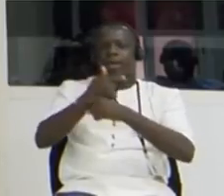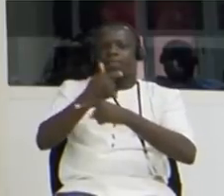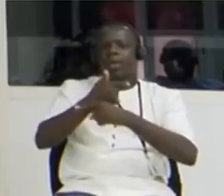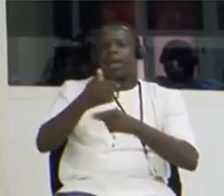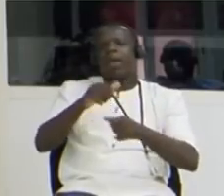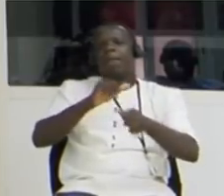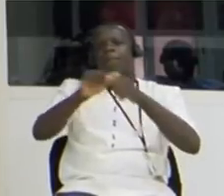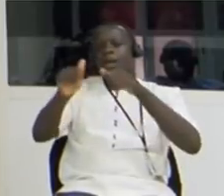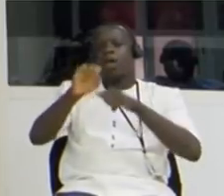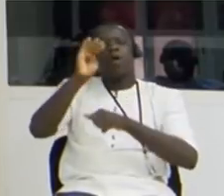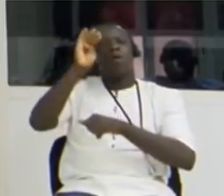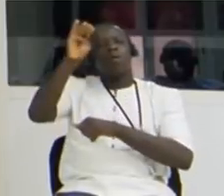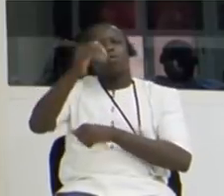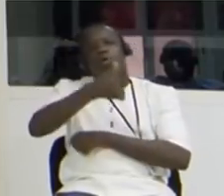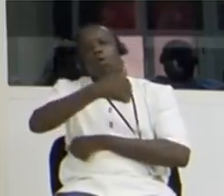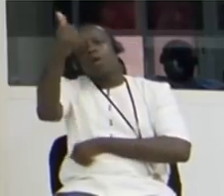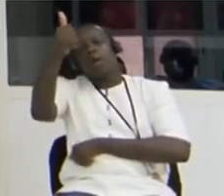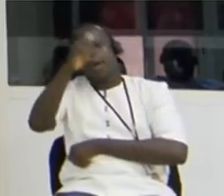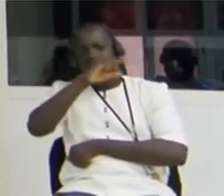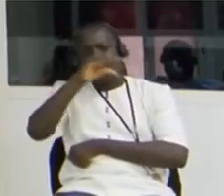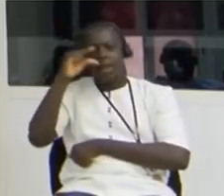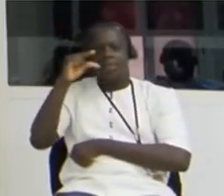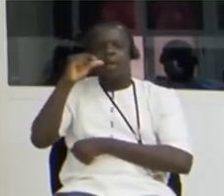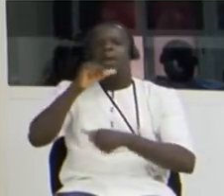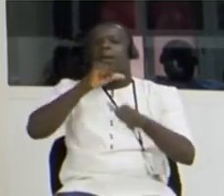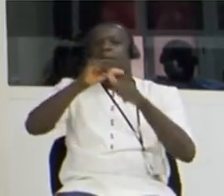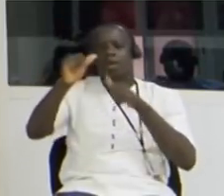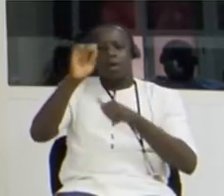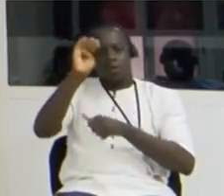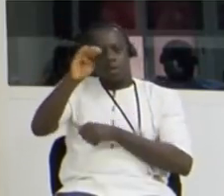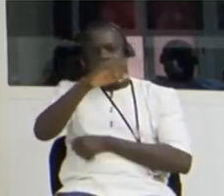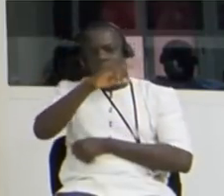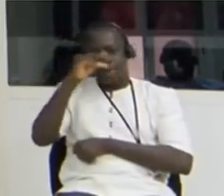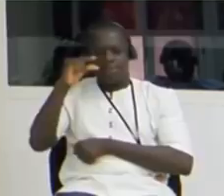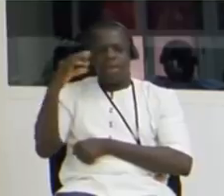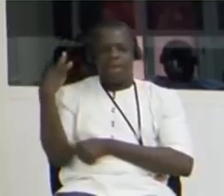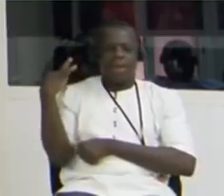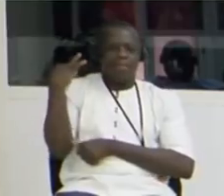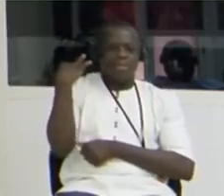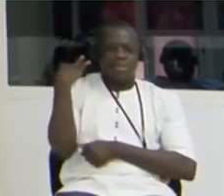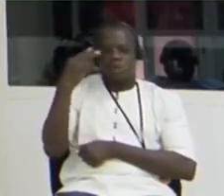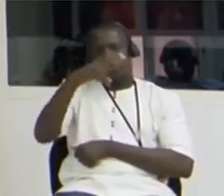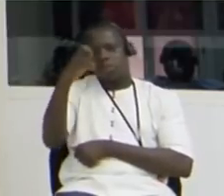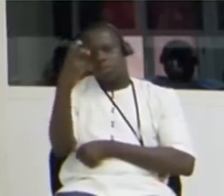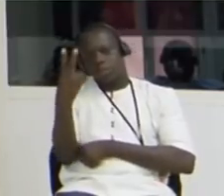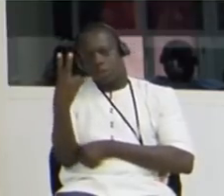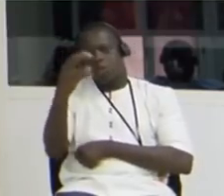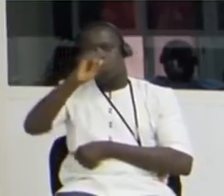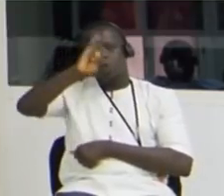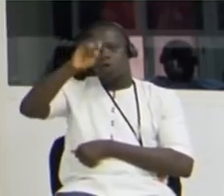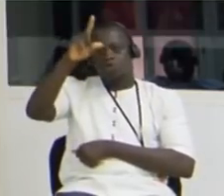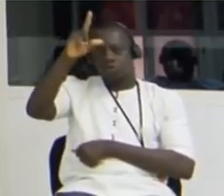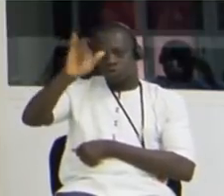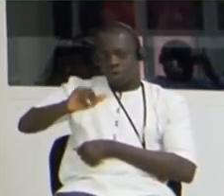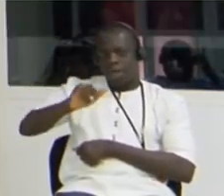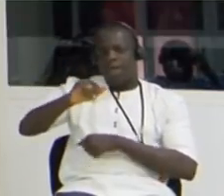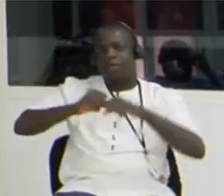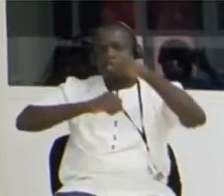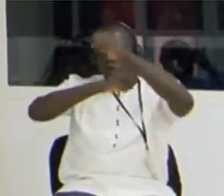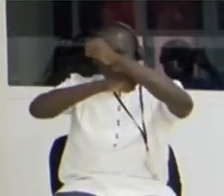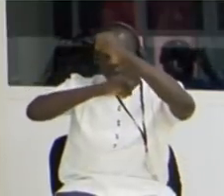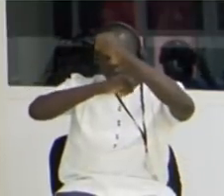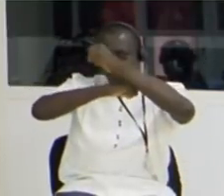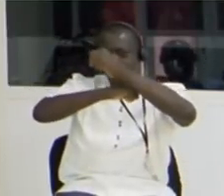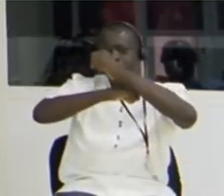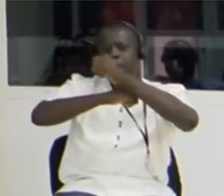it any other name, it could be called the Miss 22nd July Scholarship Pageant.